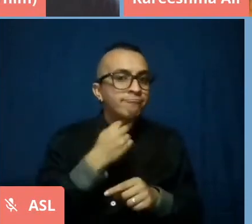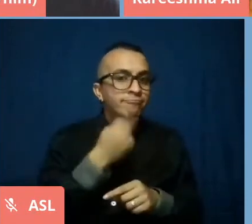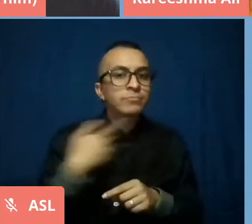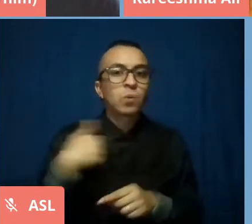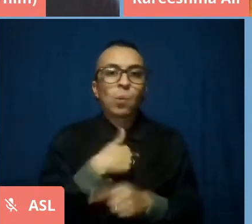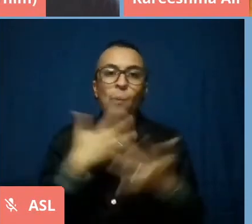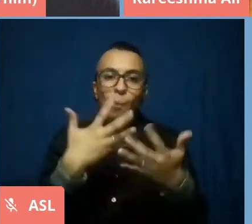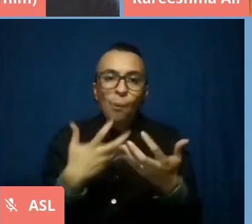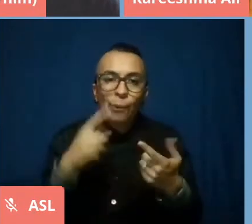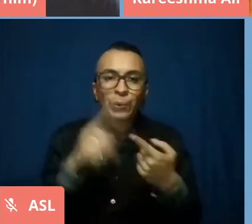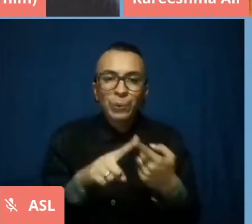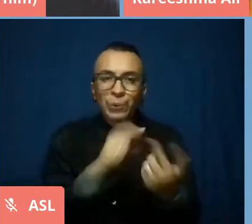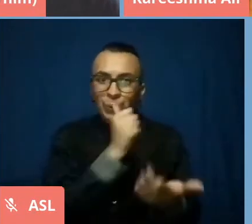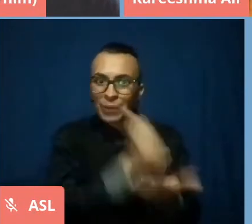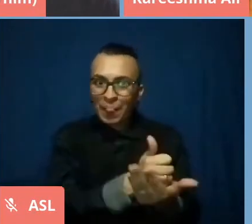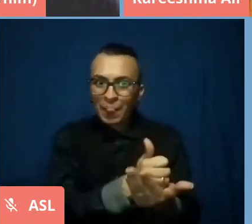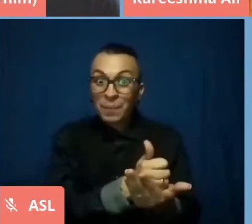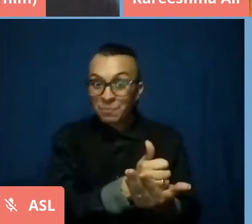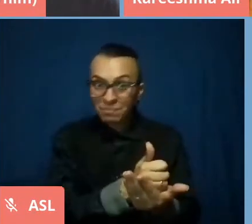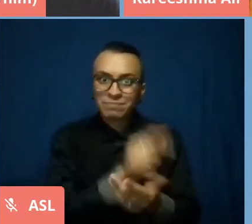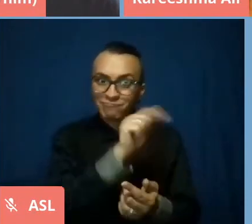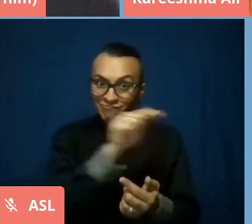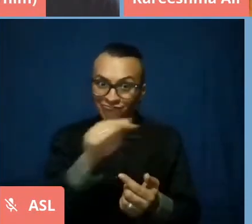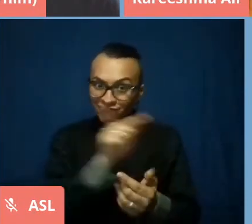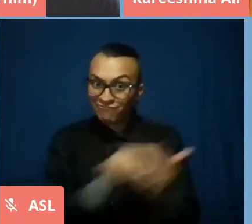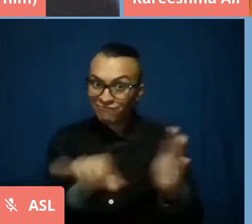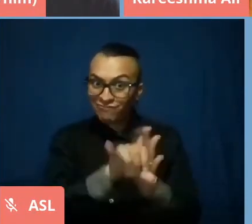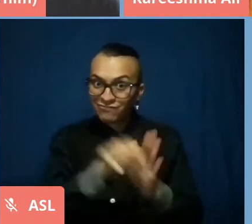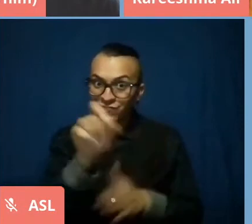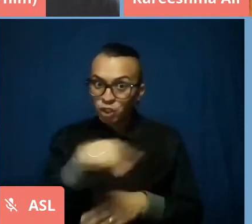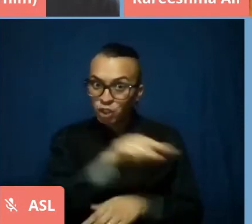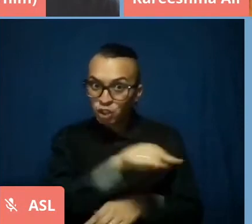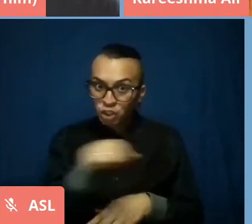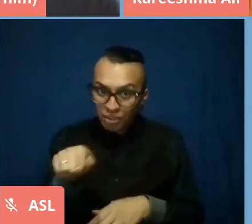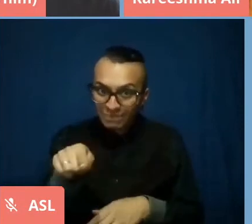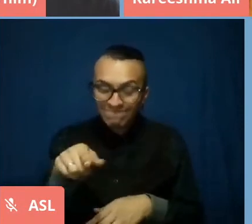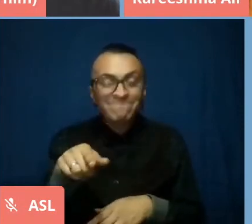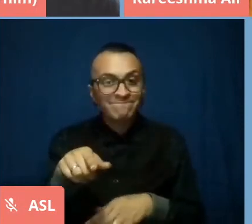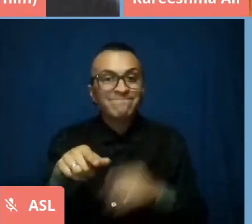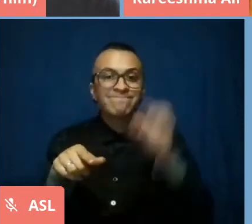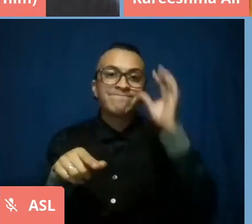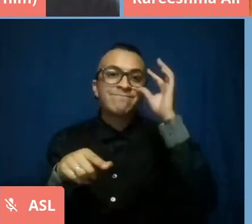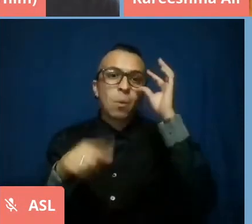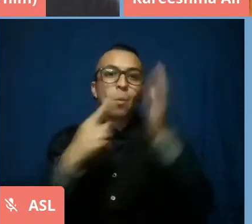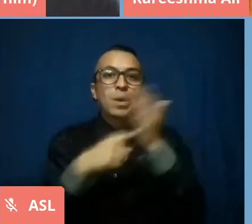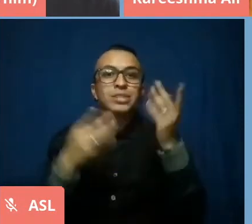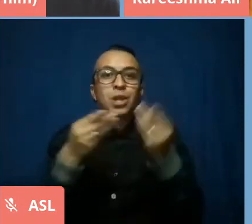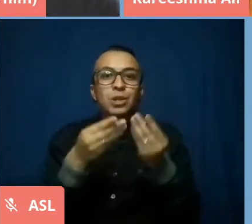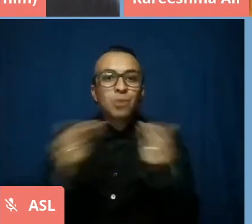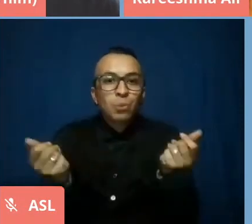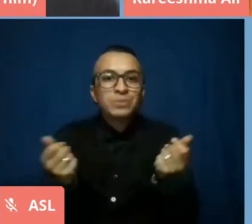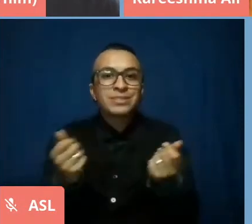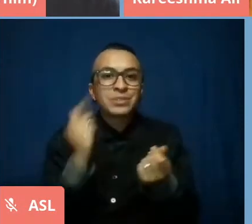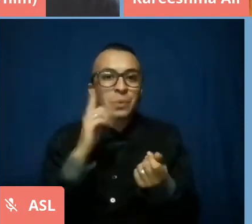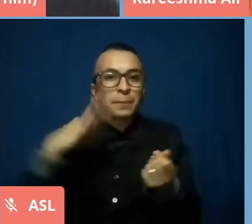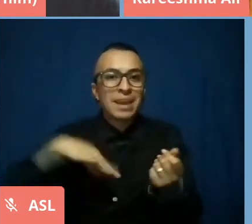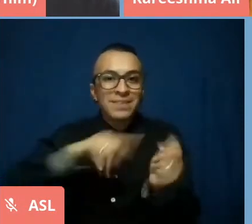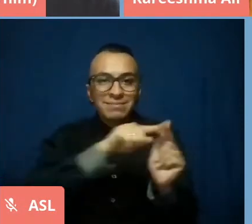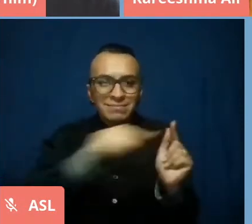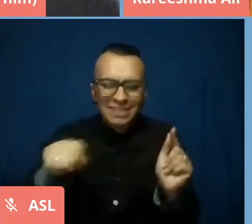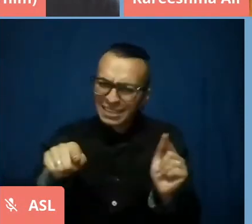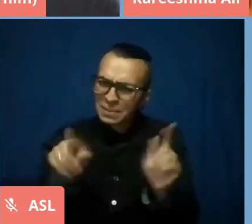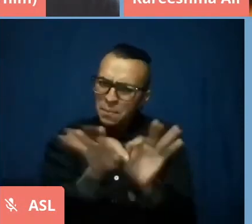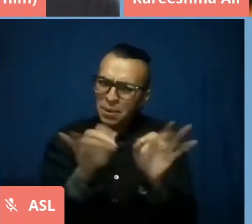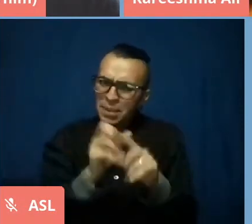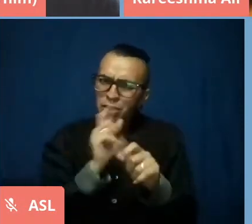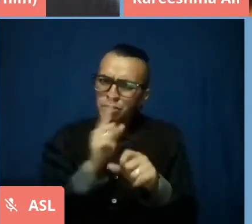to help solve for. The solutions that are going to come out need to make sure that they work for the